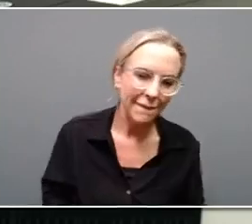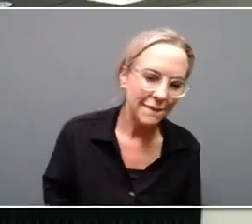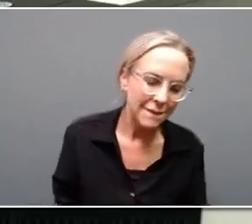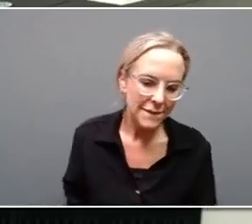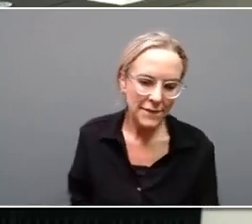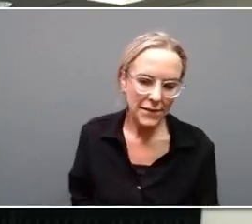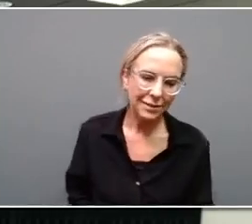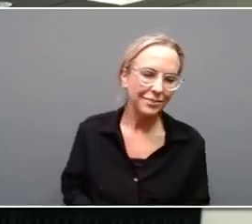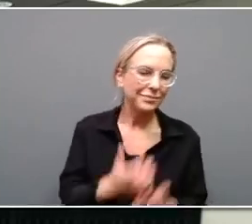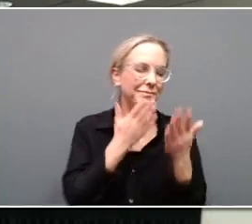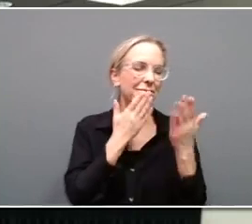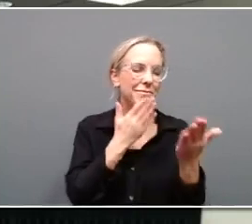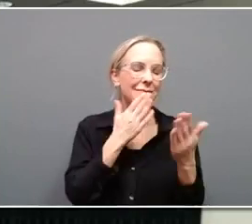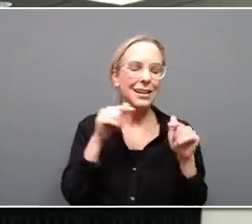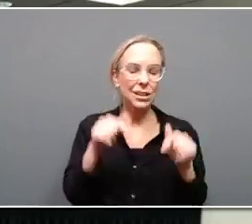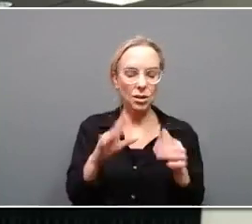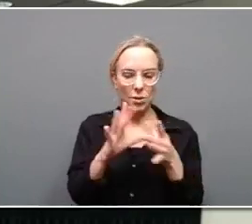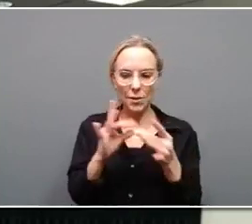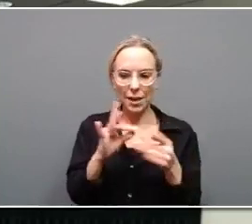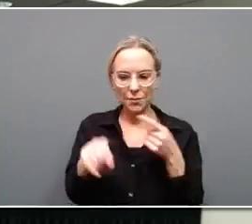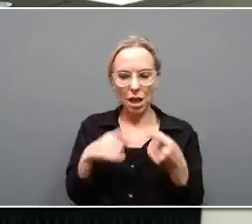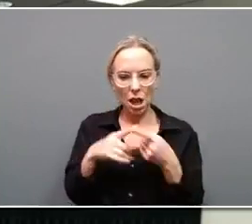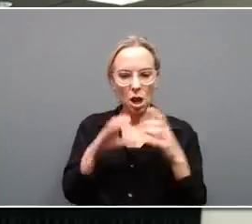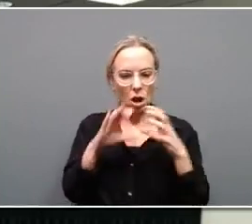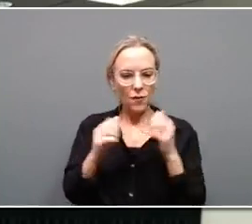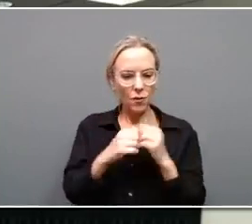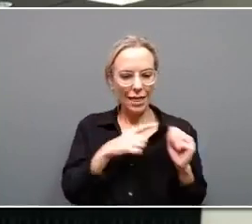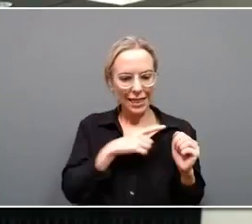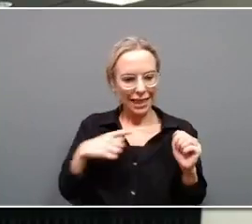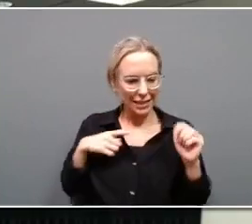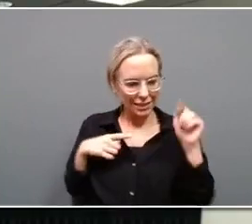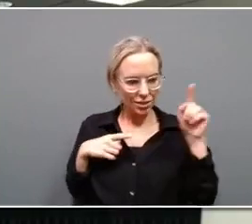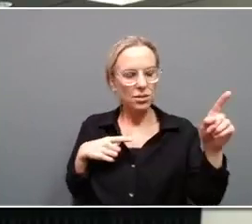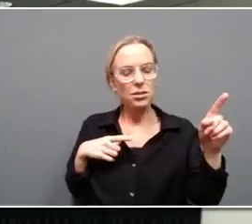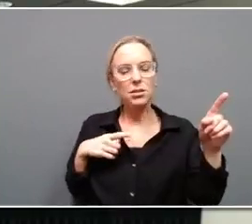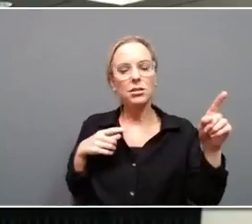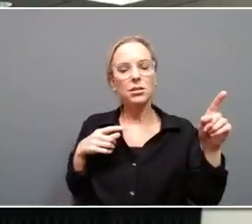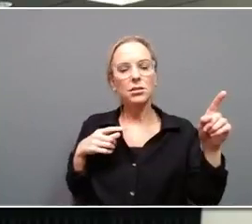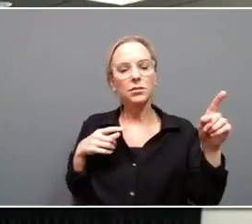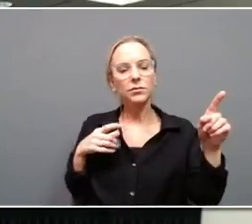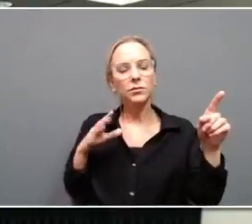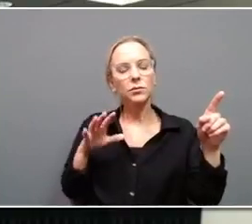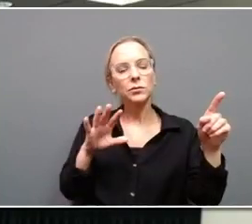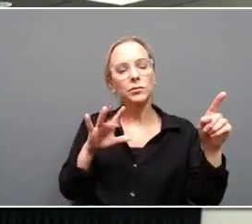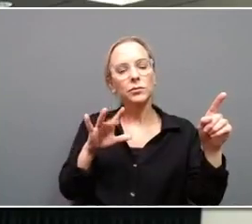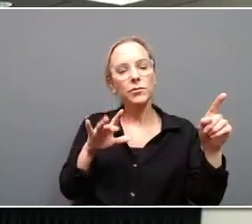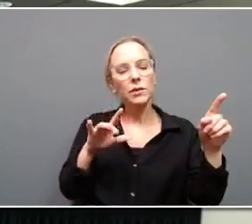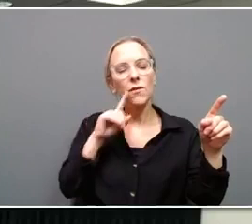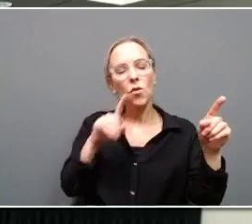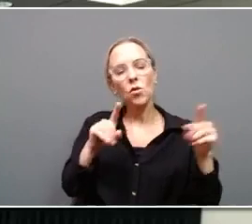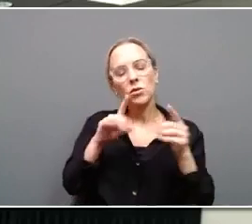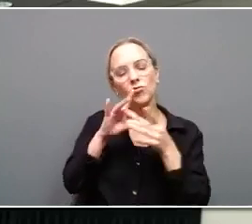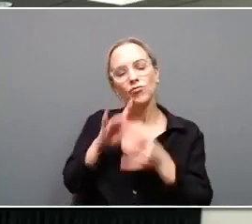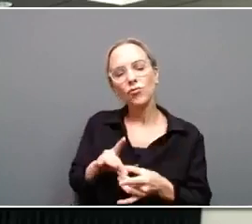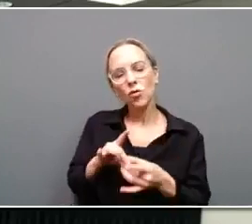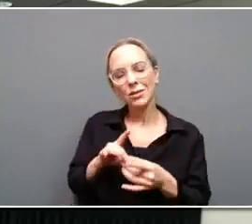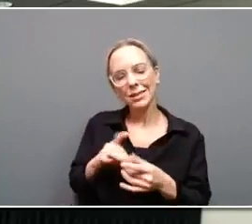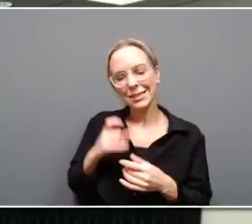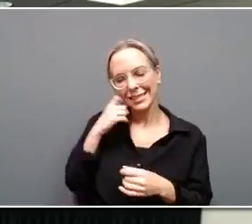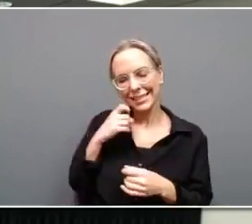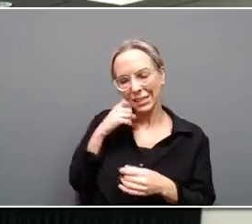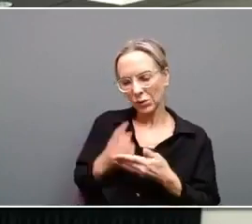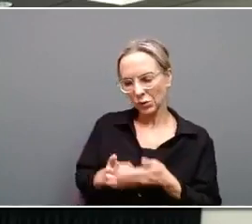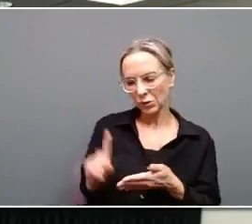Thanks. Yeah, you mentioned conversations with legislators. With another term secured just a week ago, have you had